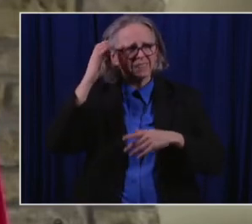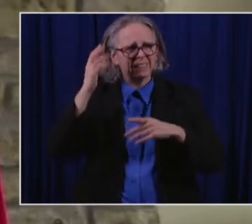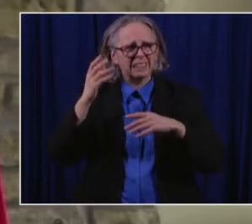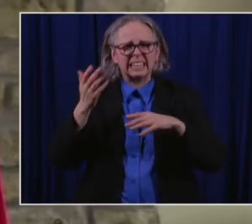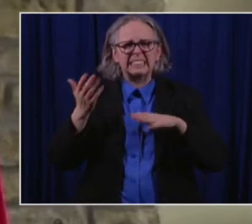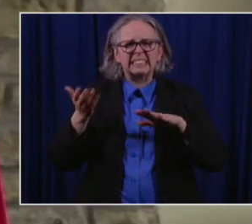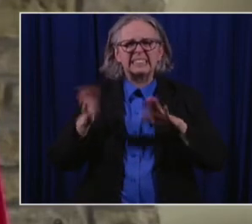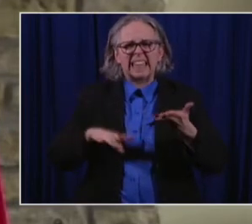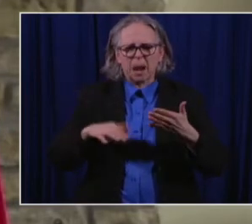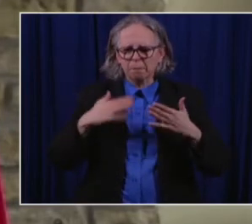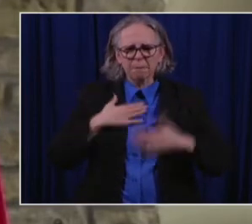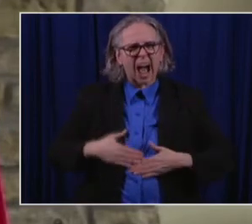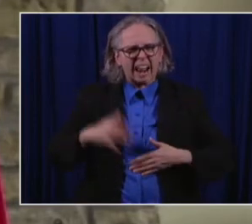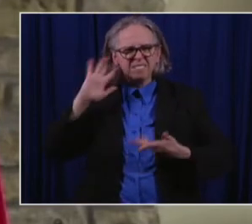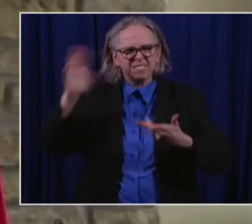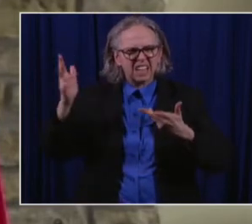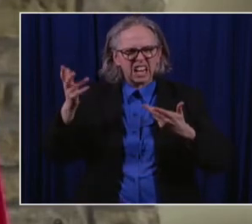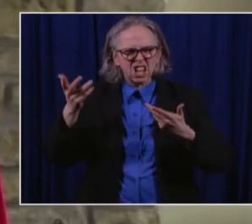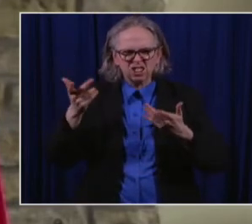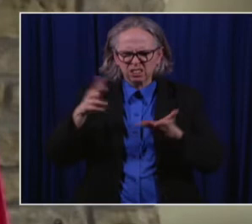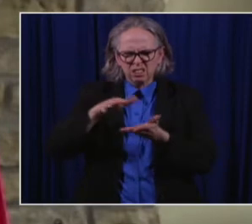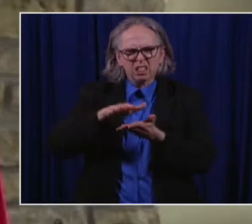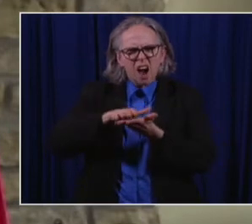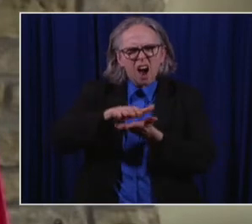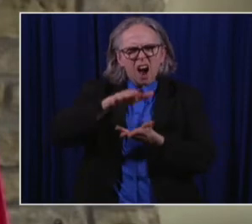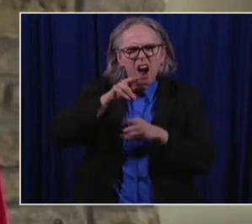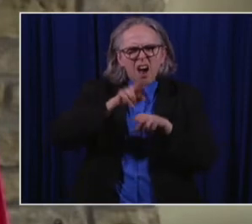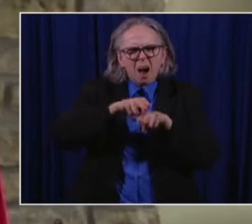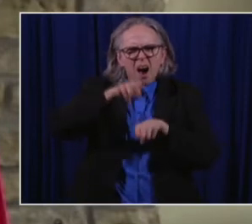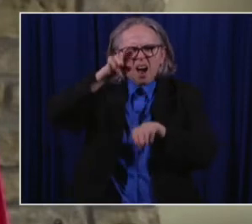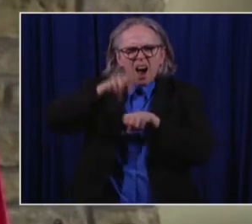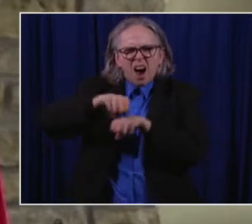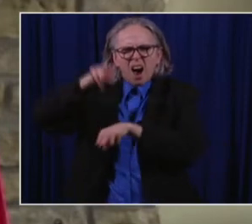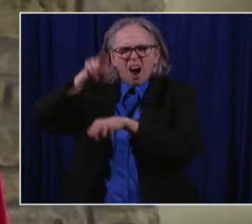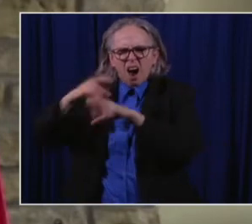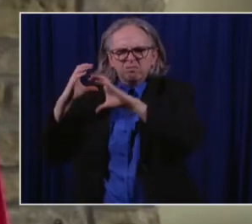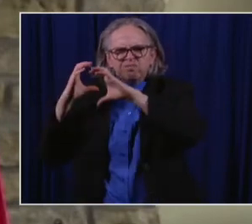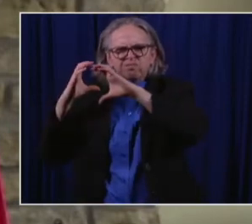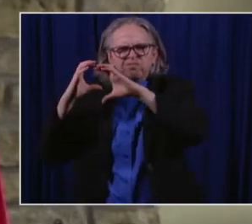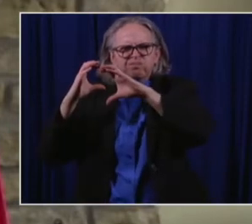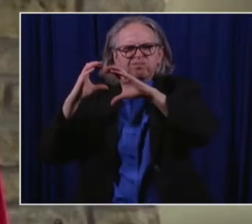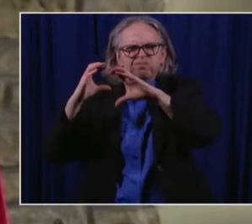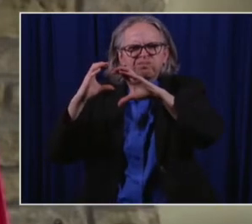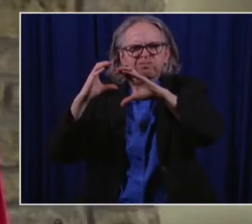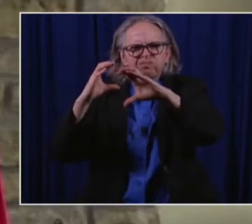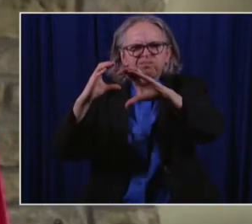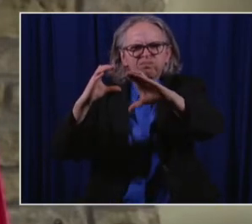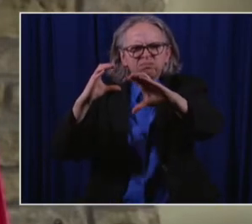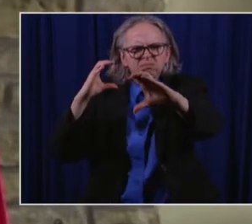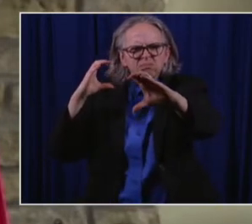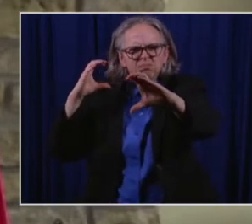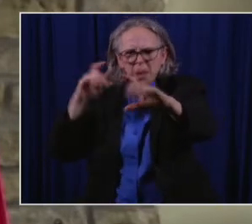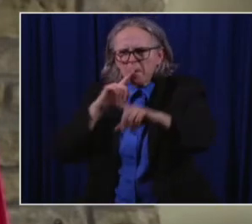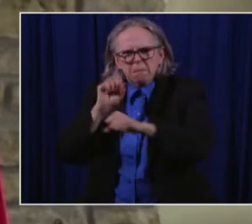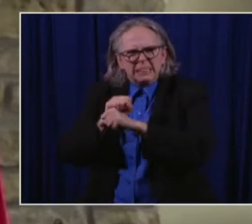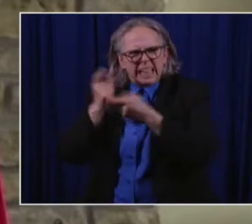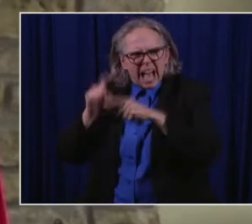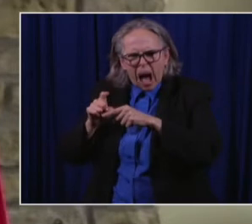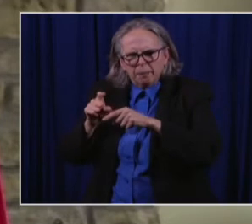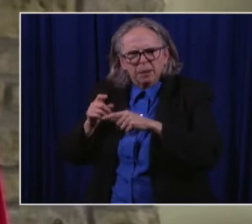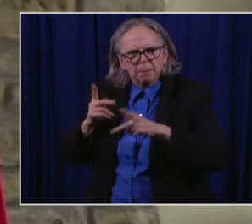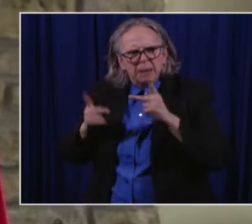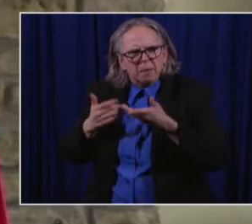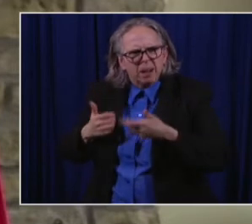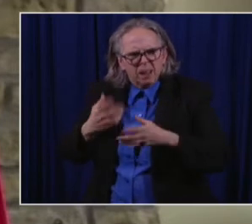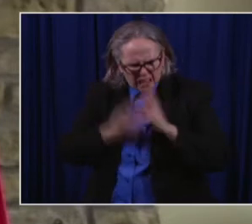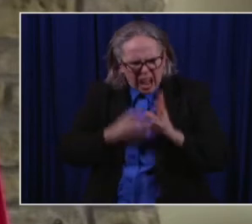good kick in the teeth for us to understand that this is the reality. And this is what we're facing. And we can